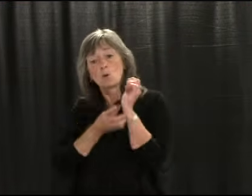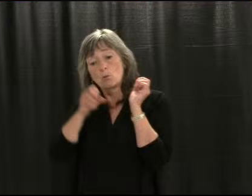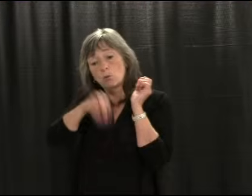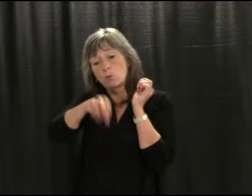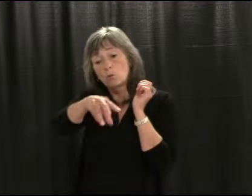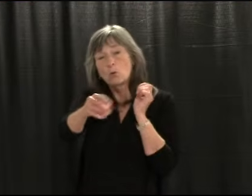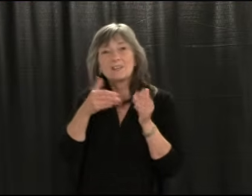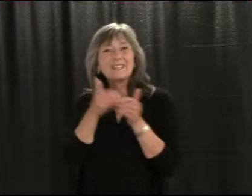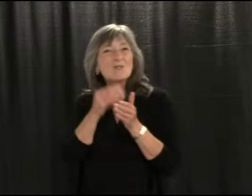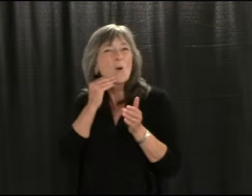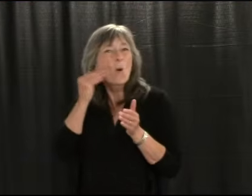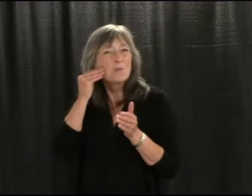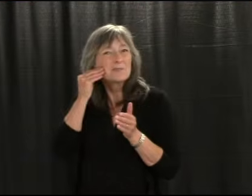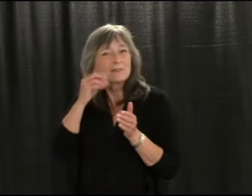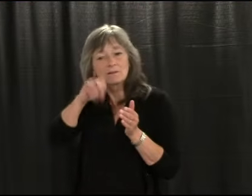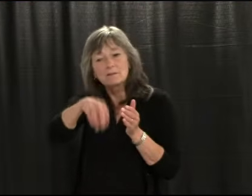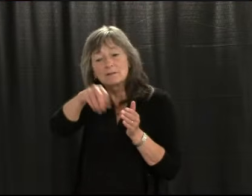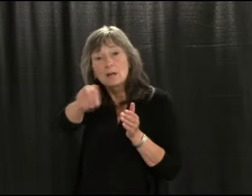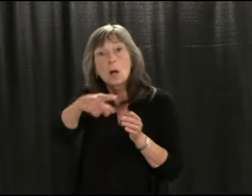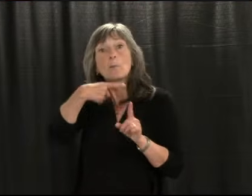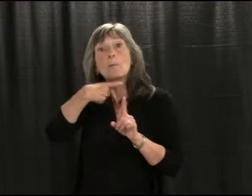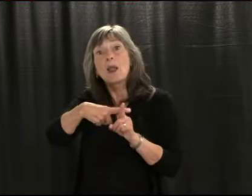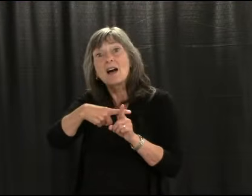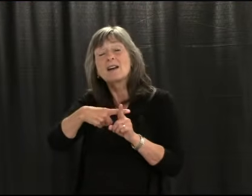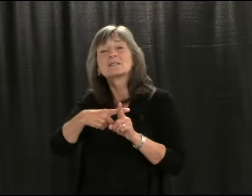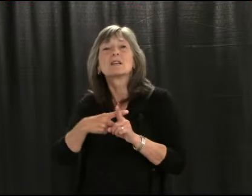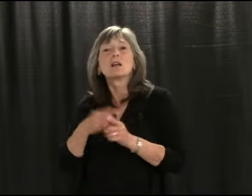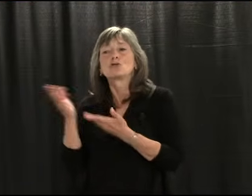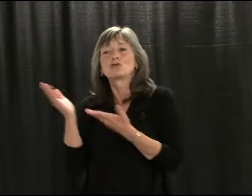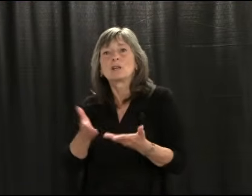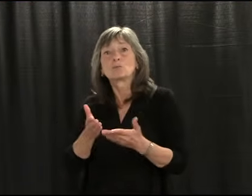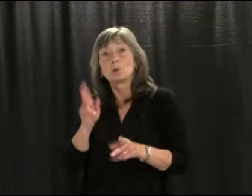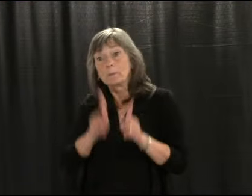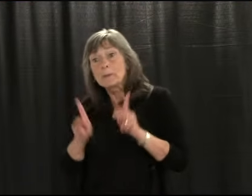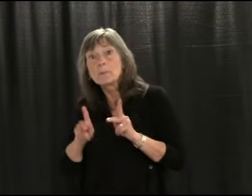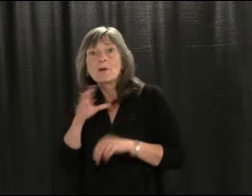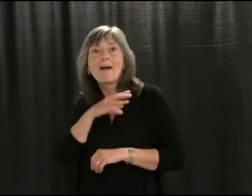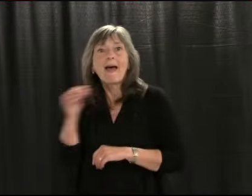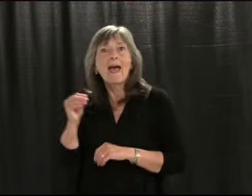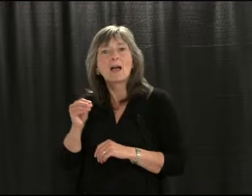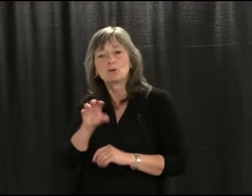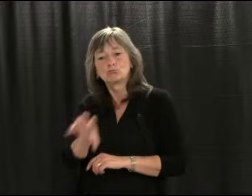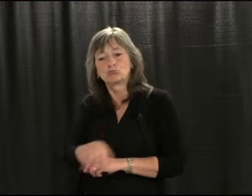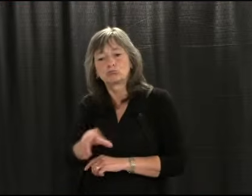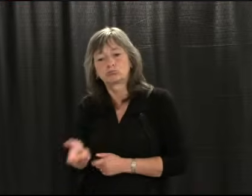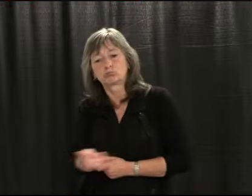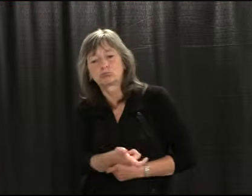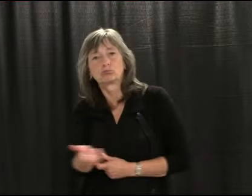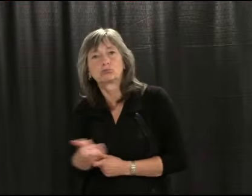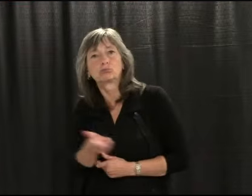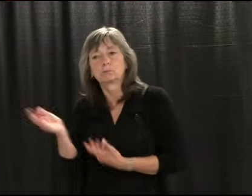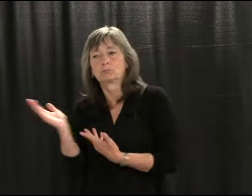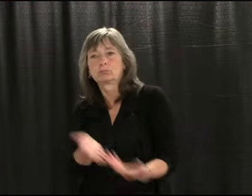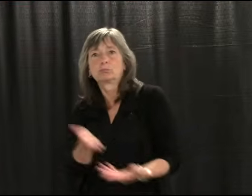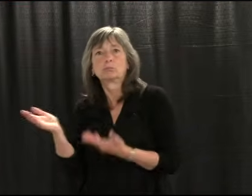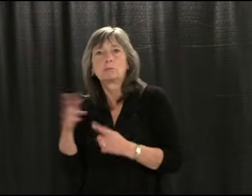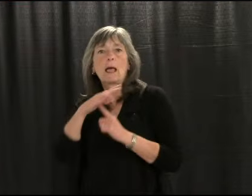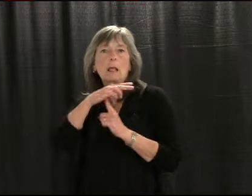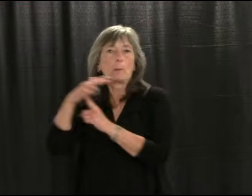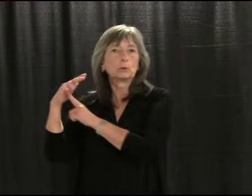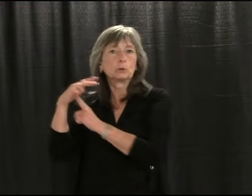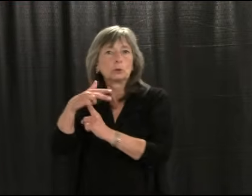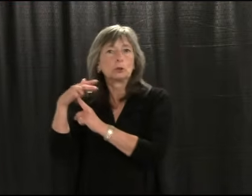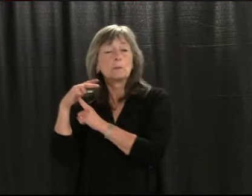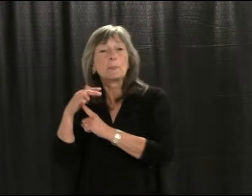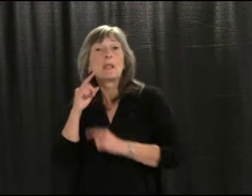homes, and transporting crews and firefighting foam to the fire. There are about 50 firefighters on the ground today, along with local fire